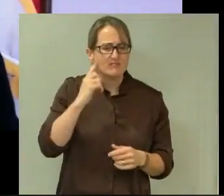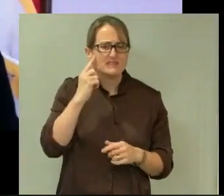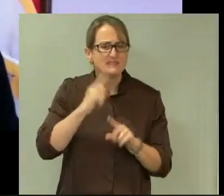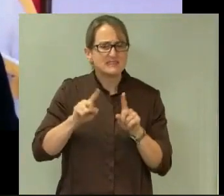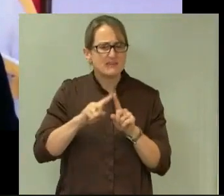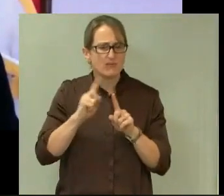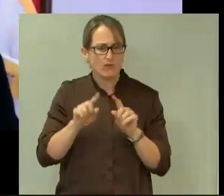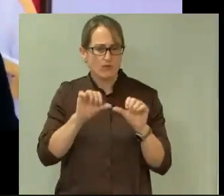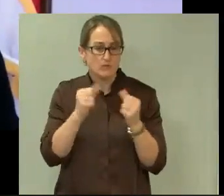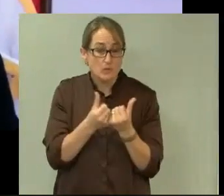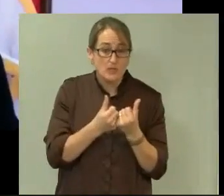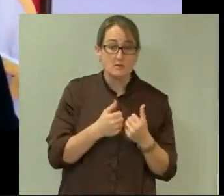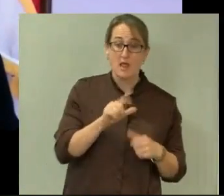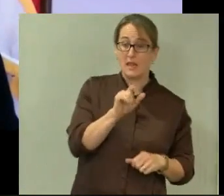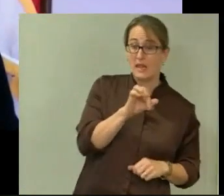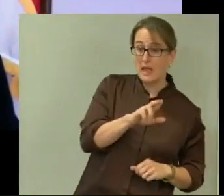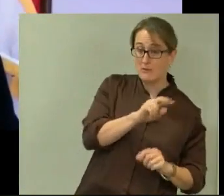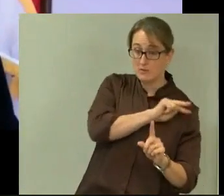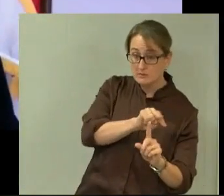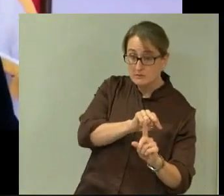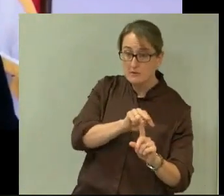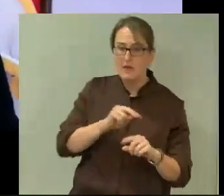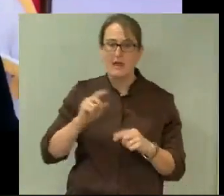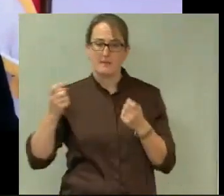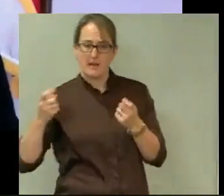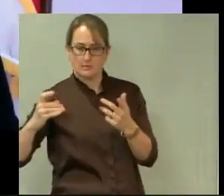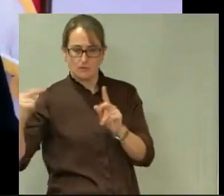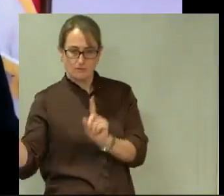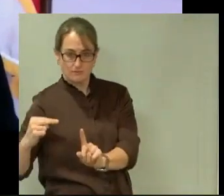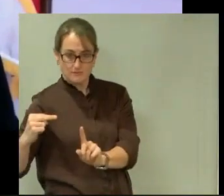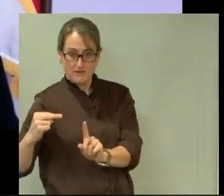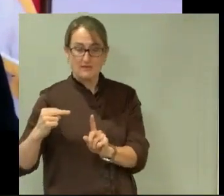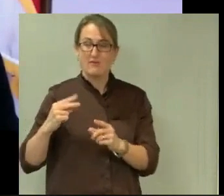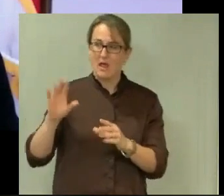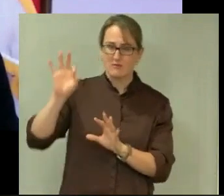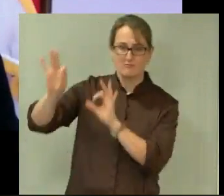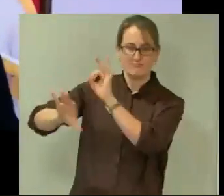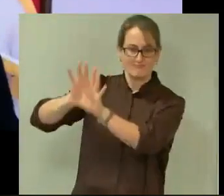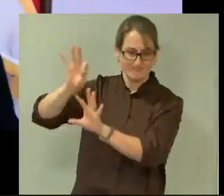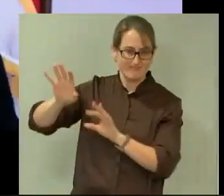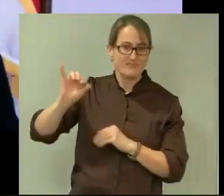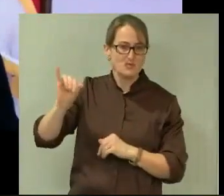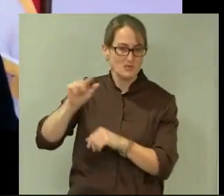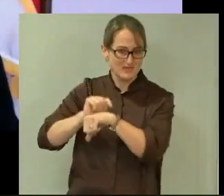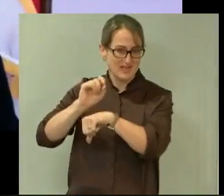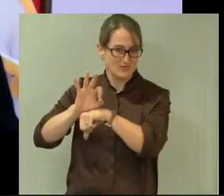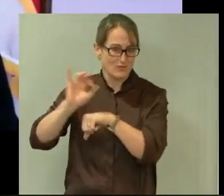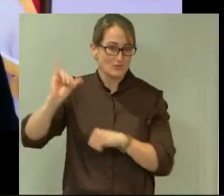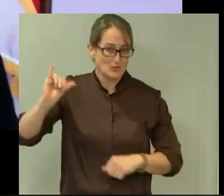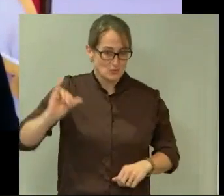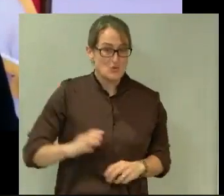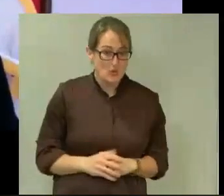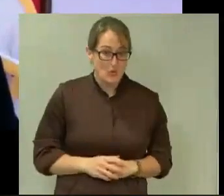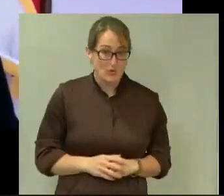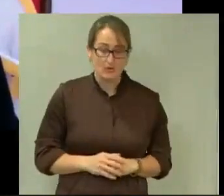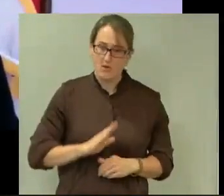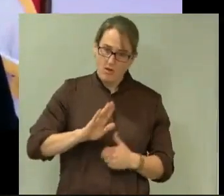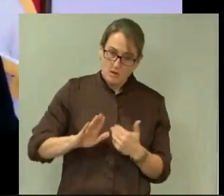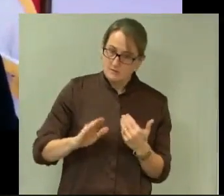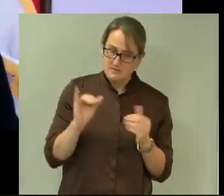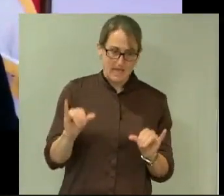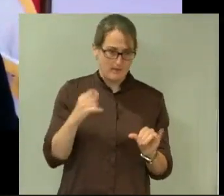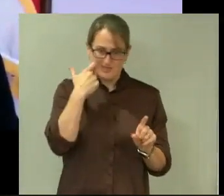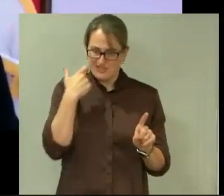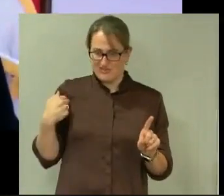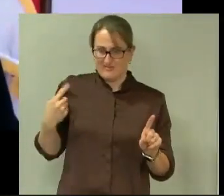and a management perspective have all come together, as we've heard from every one of our panelists, have come together to